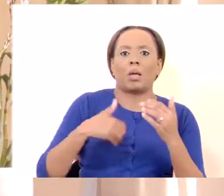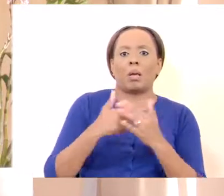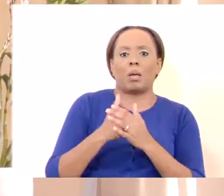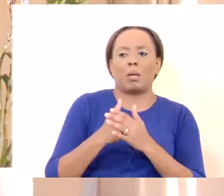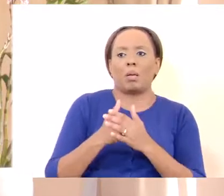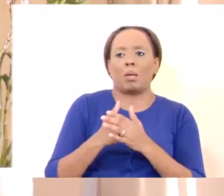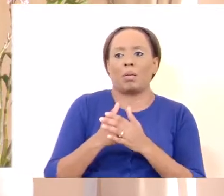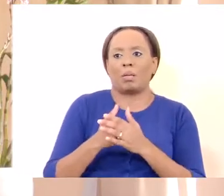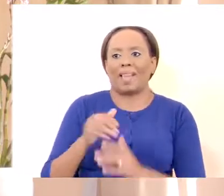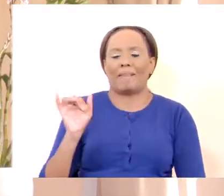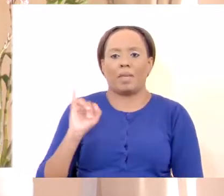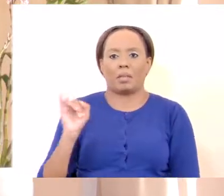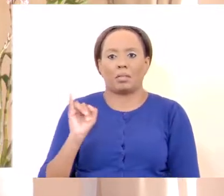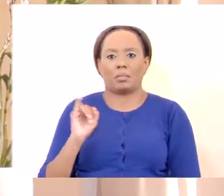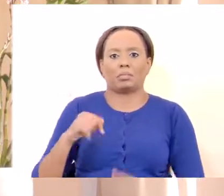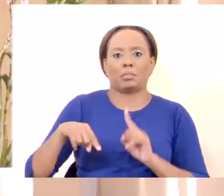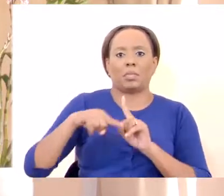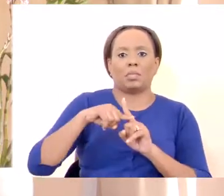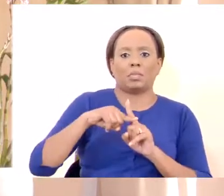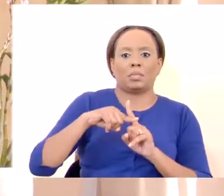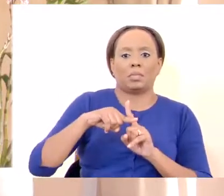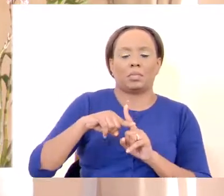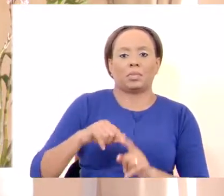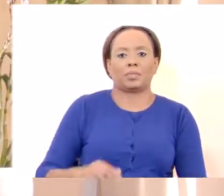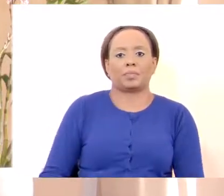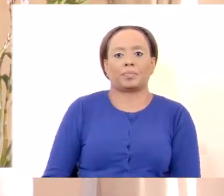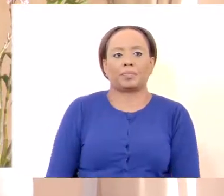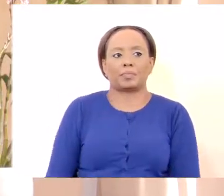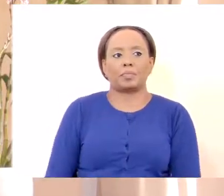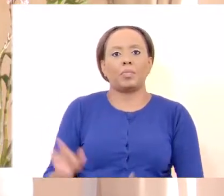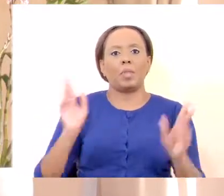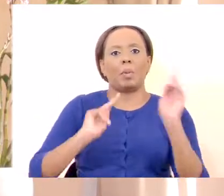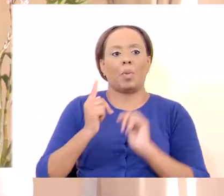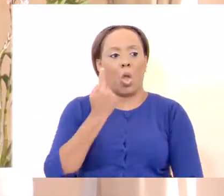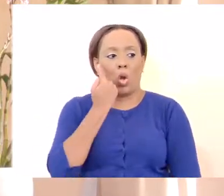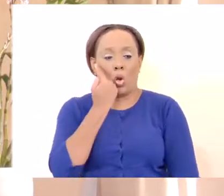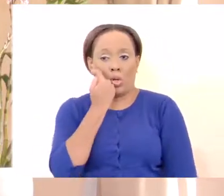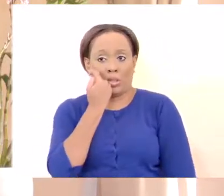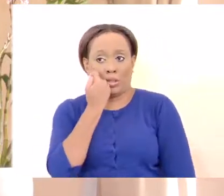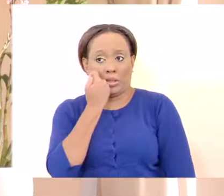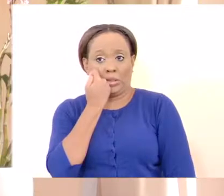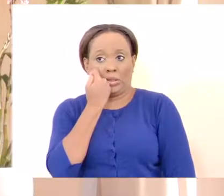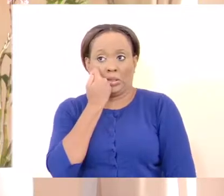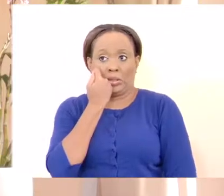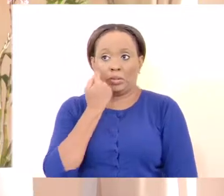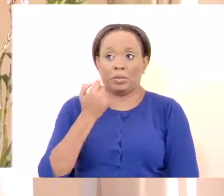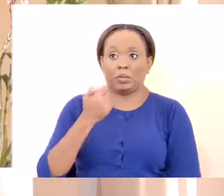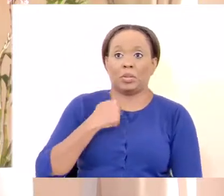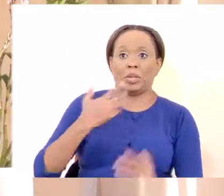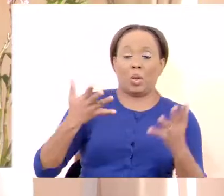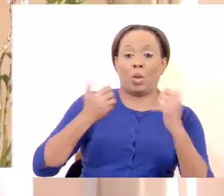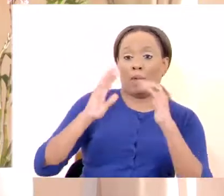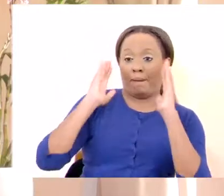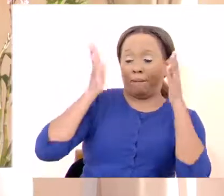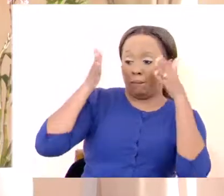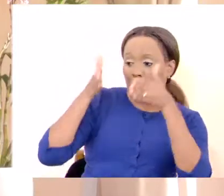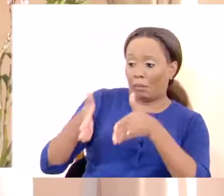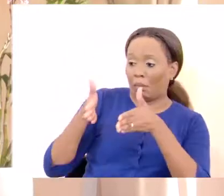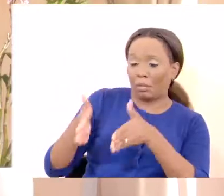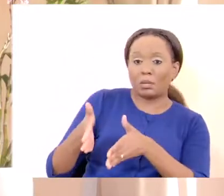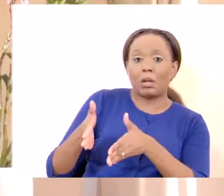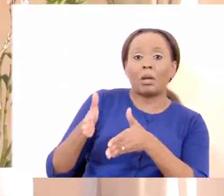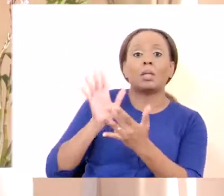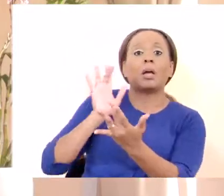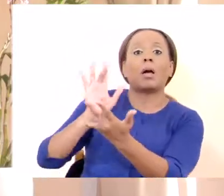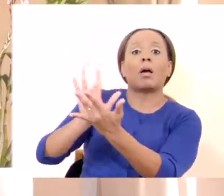infectious, those that we would have had within recent days, focusing on those and the contact tracing to stem